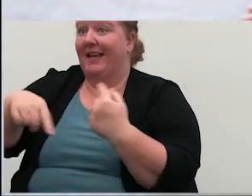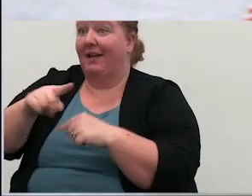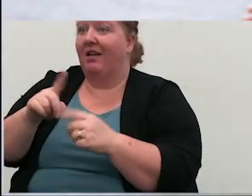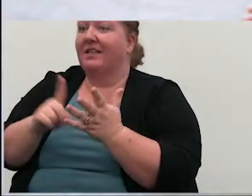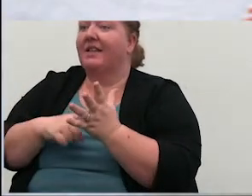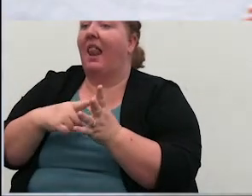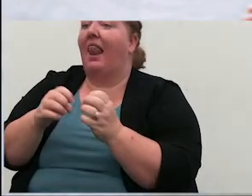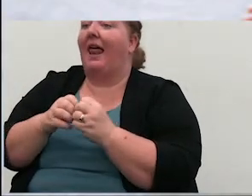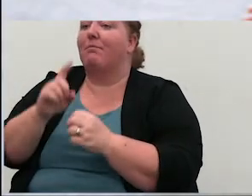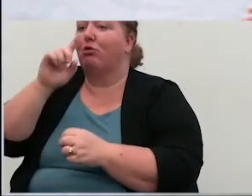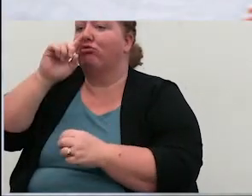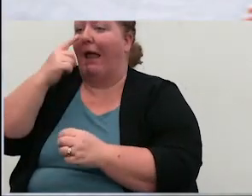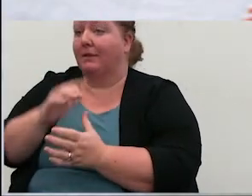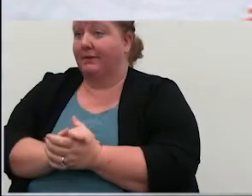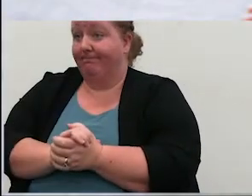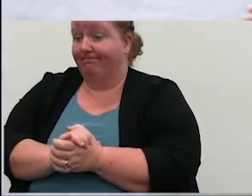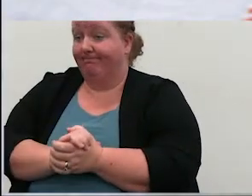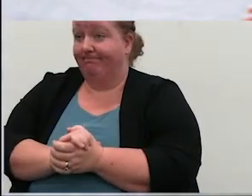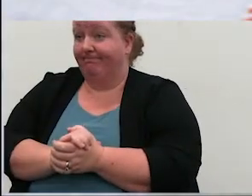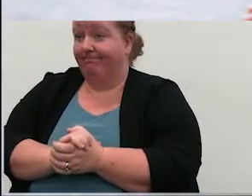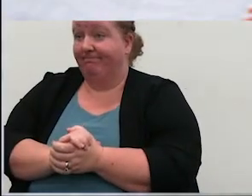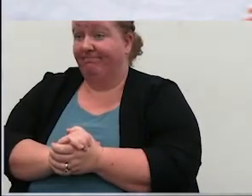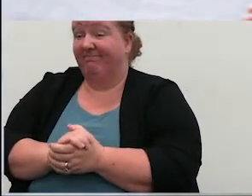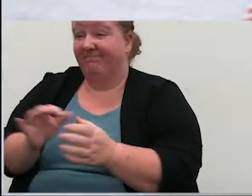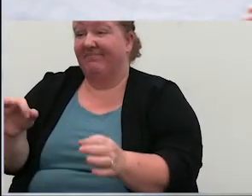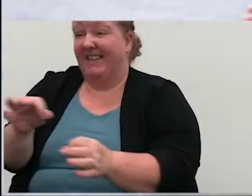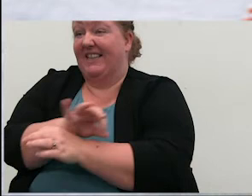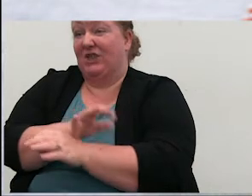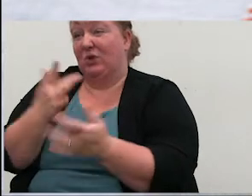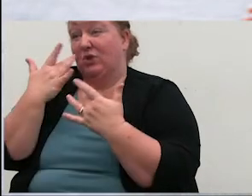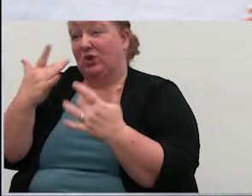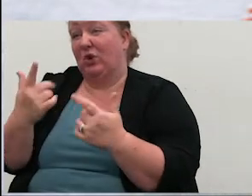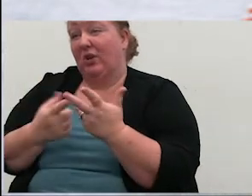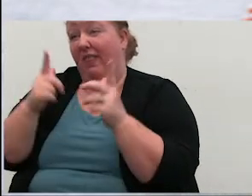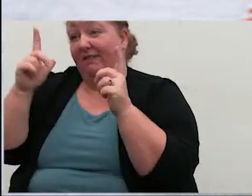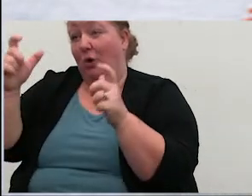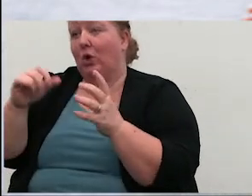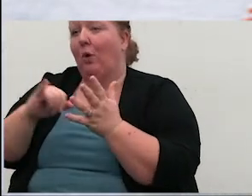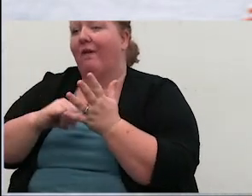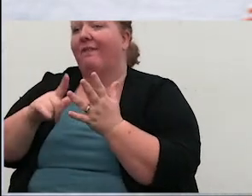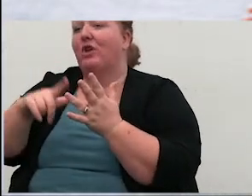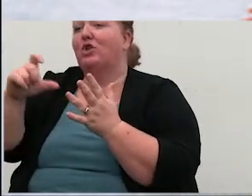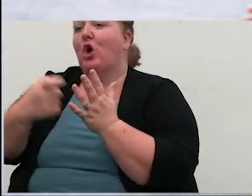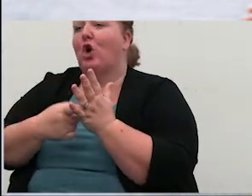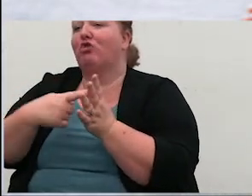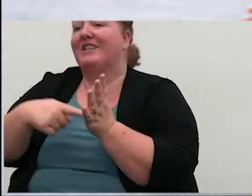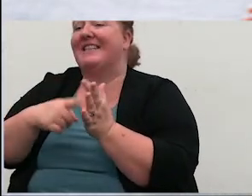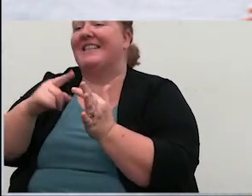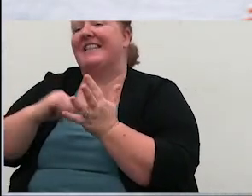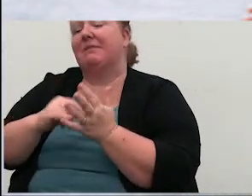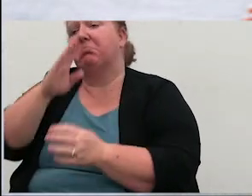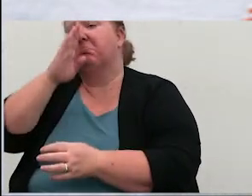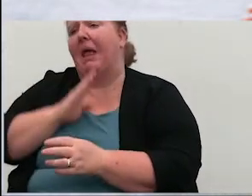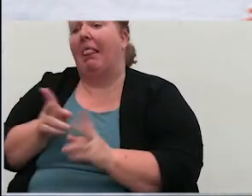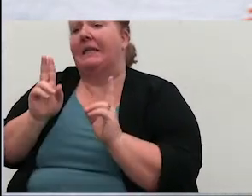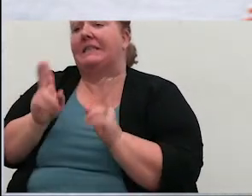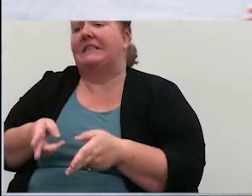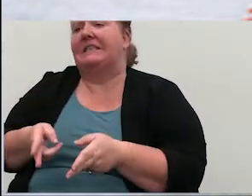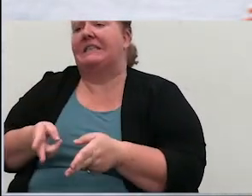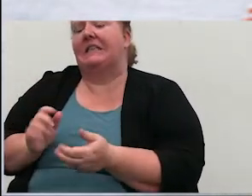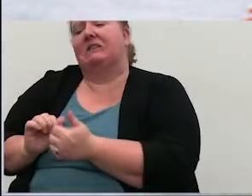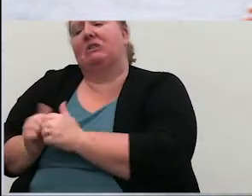rats. I admit it, this is just another excuse to show another photo of Socrates. My sadly deceased